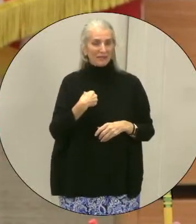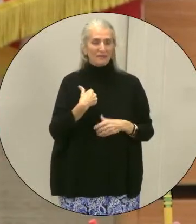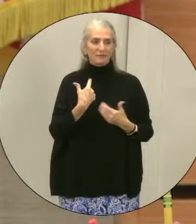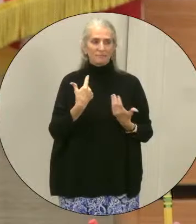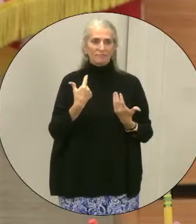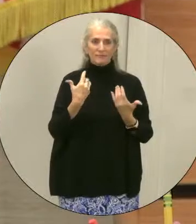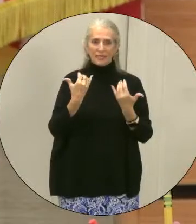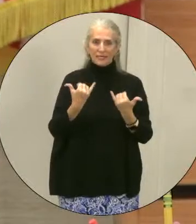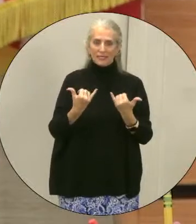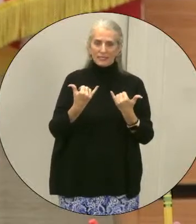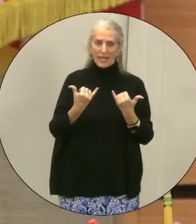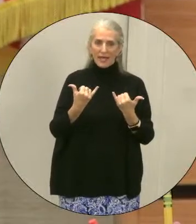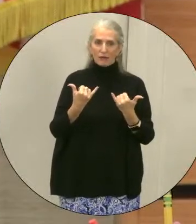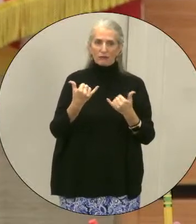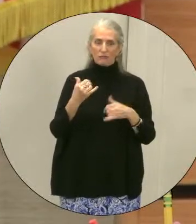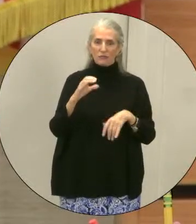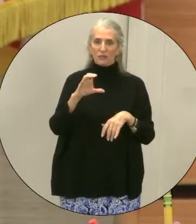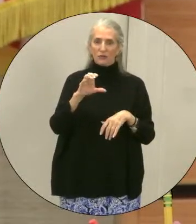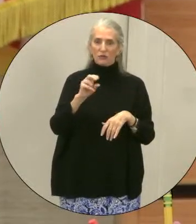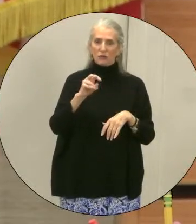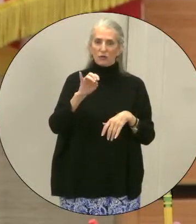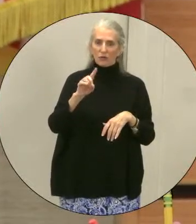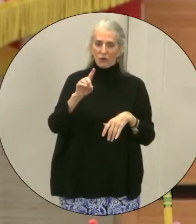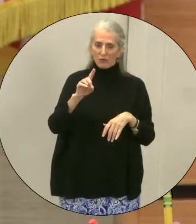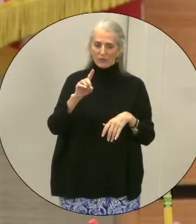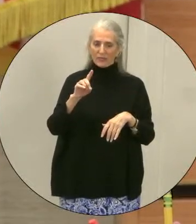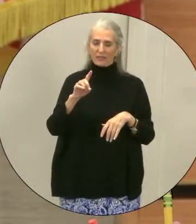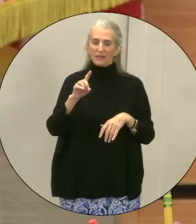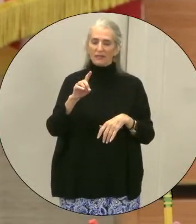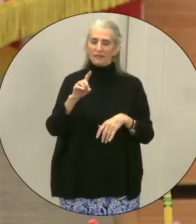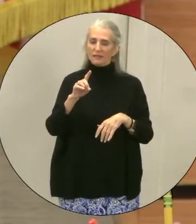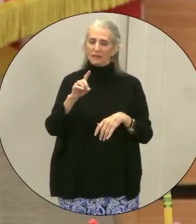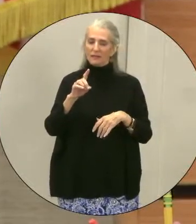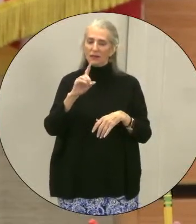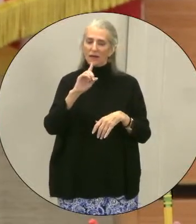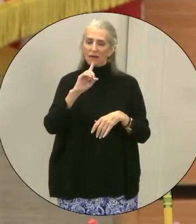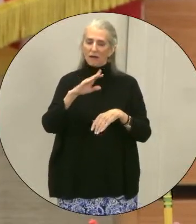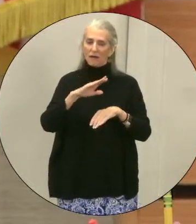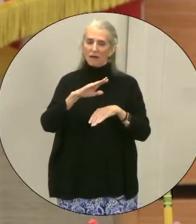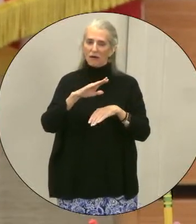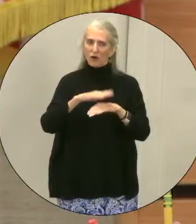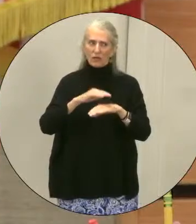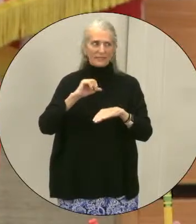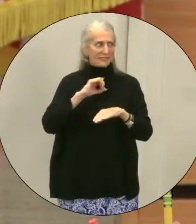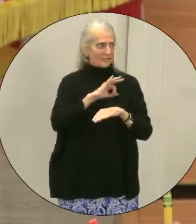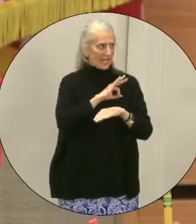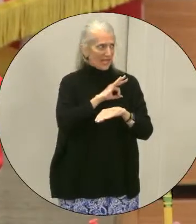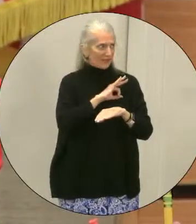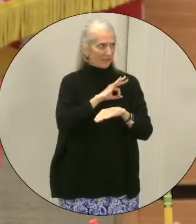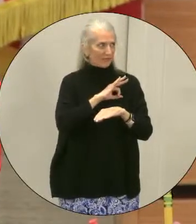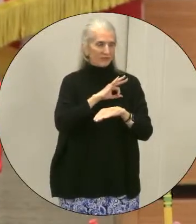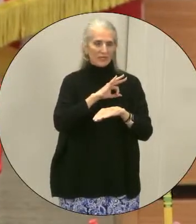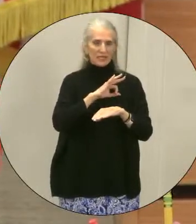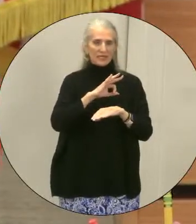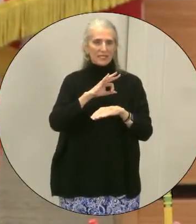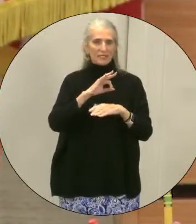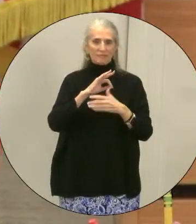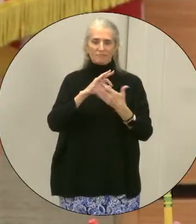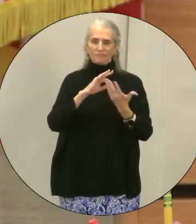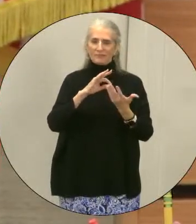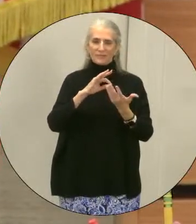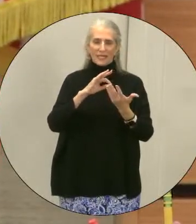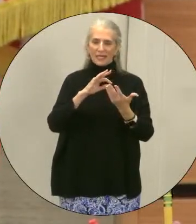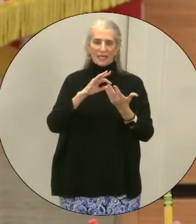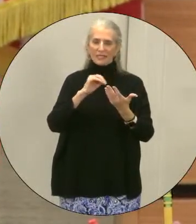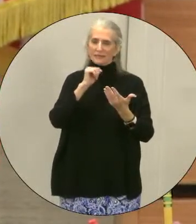mandating COVID vaccines on staff and employees is just absolutely unacceptable. To infringe on